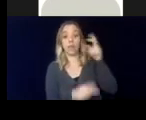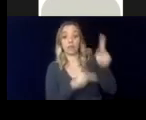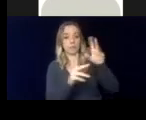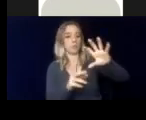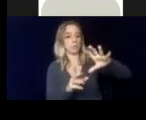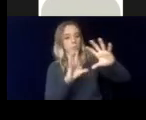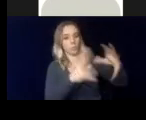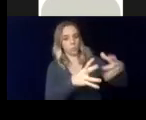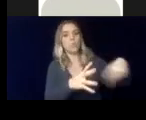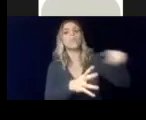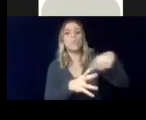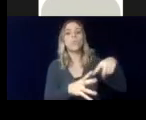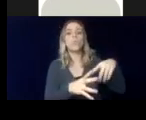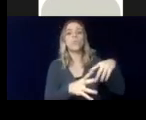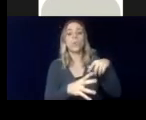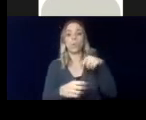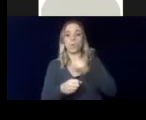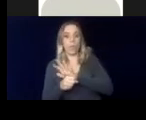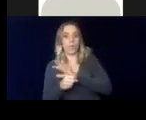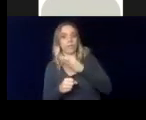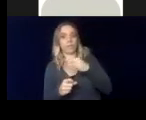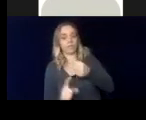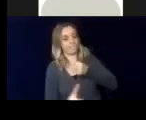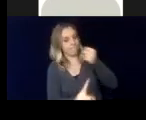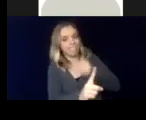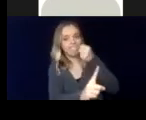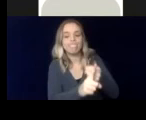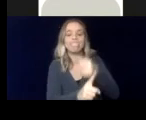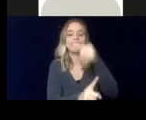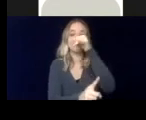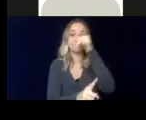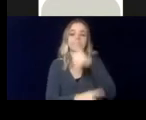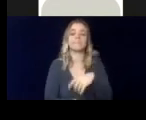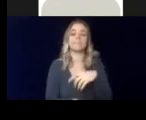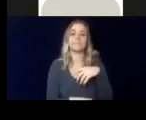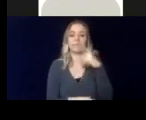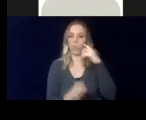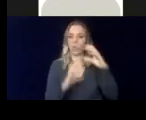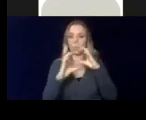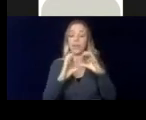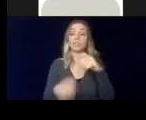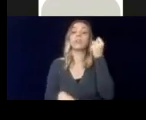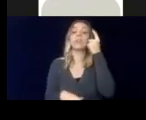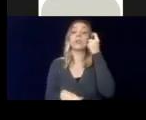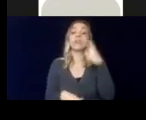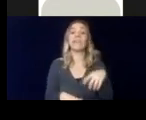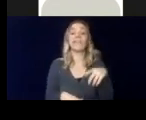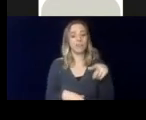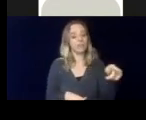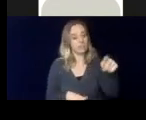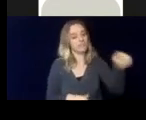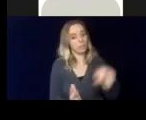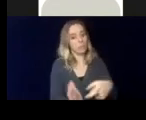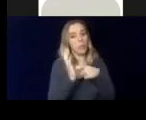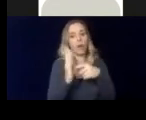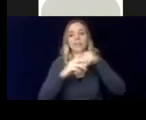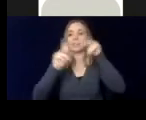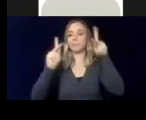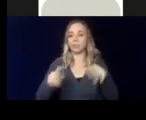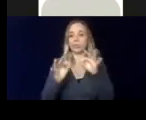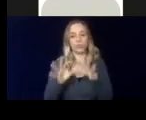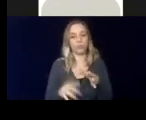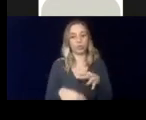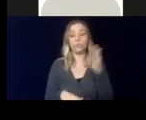group. So this one really required to have interpreters be there in person because of the need